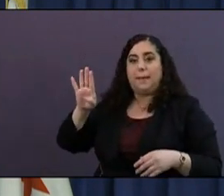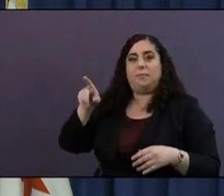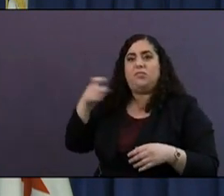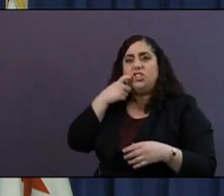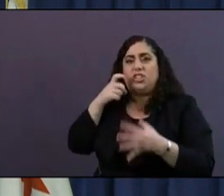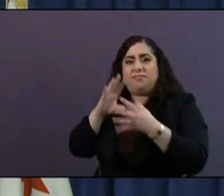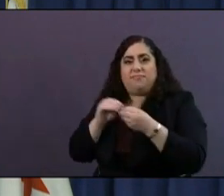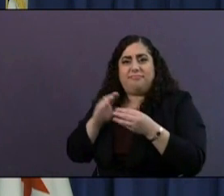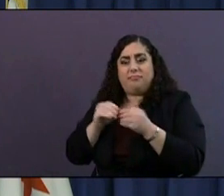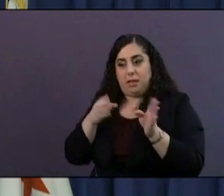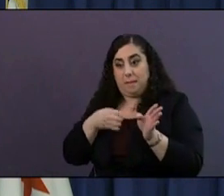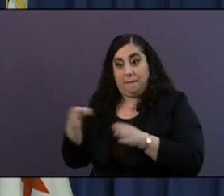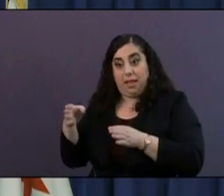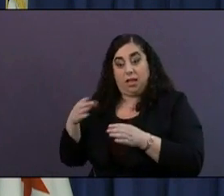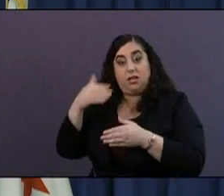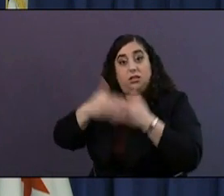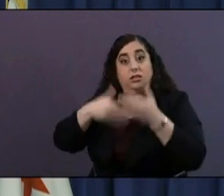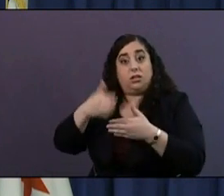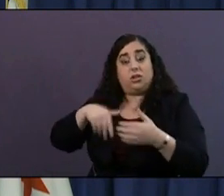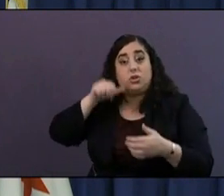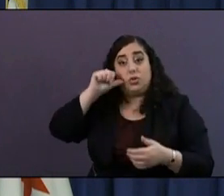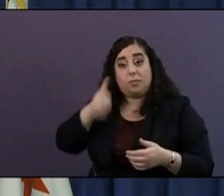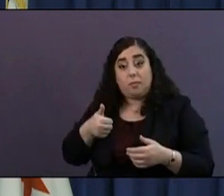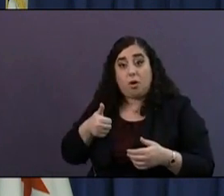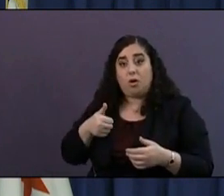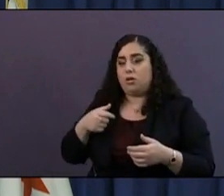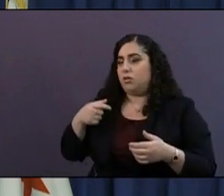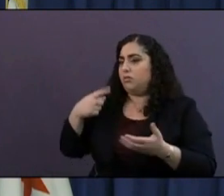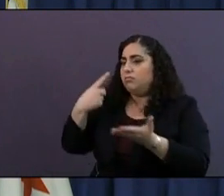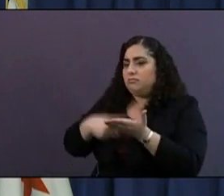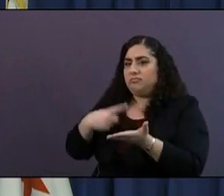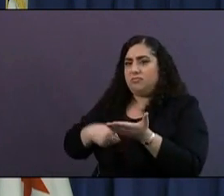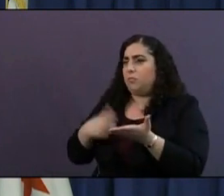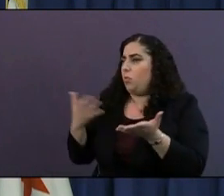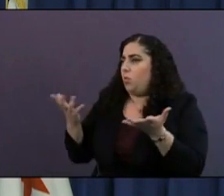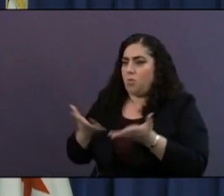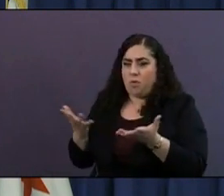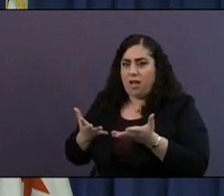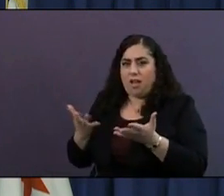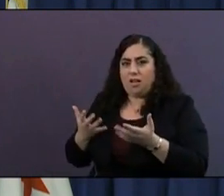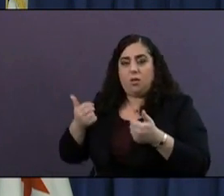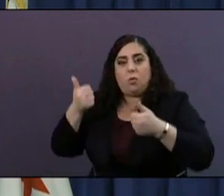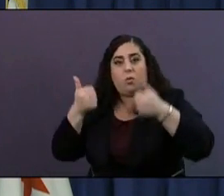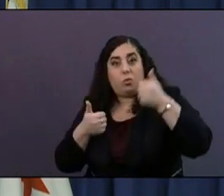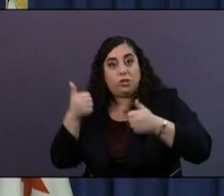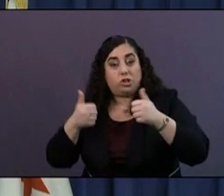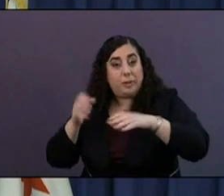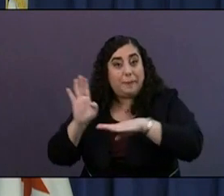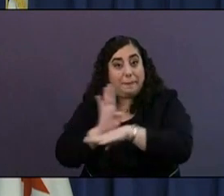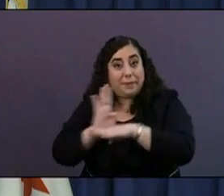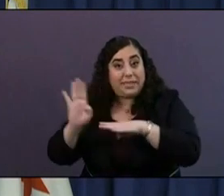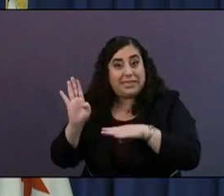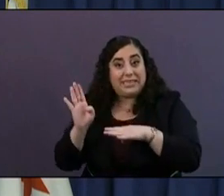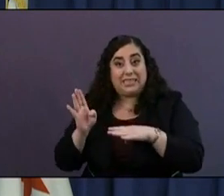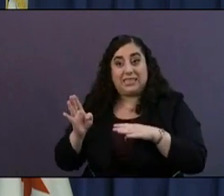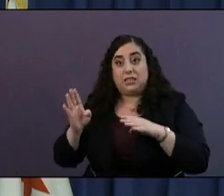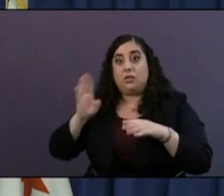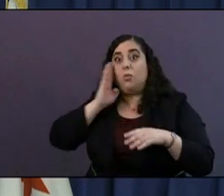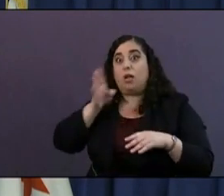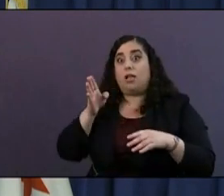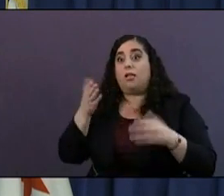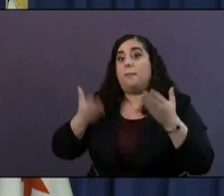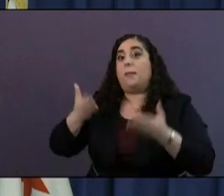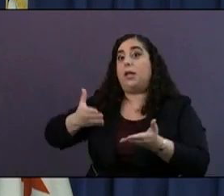voted on tomorrow. And also wondering if she could maybe add which businesses might see that potential of being